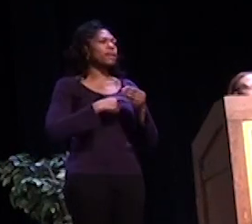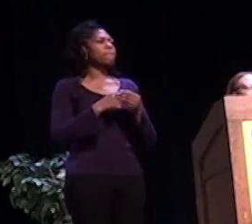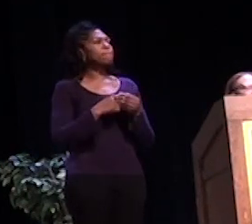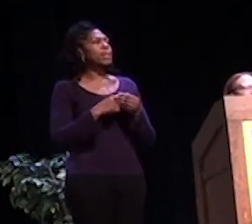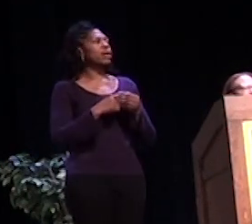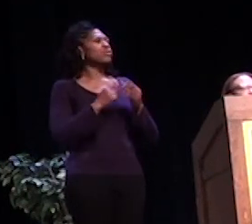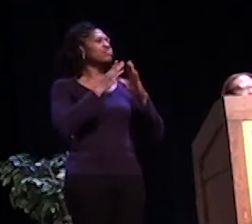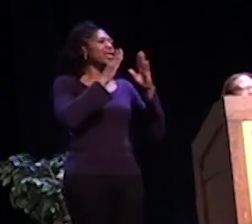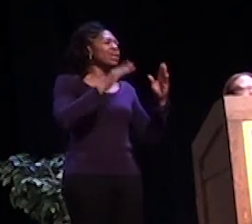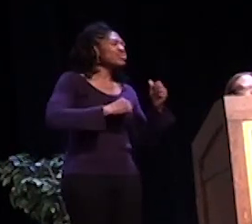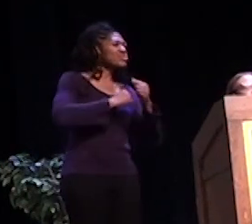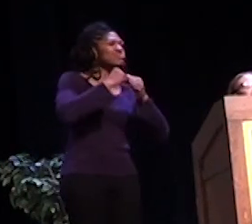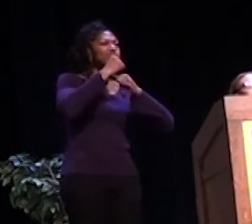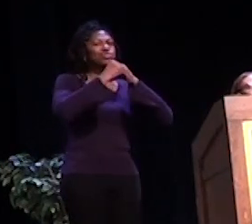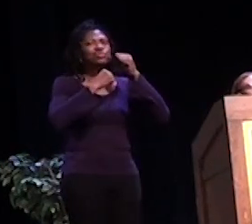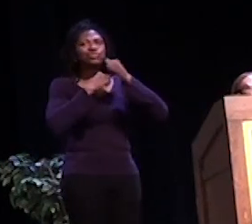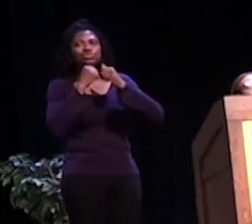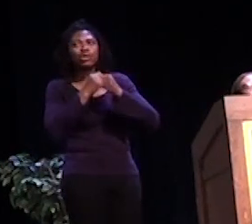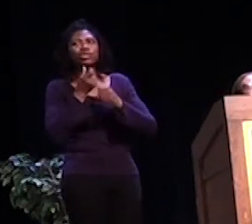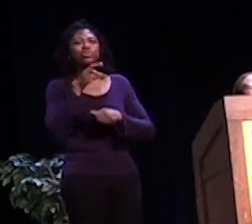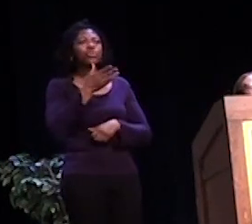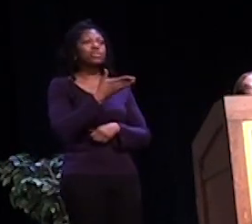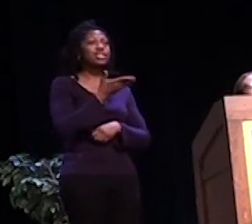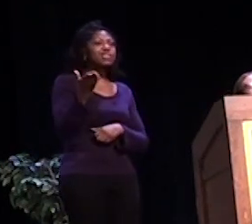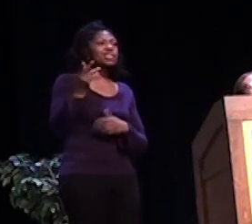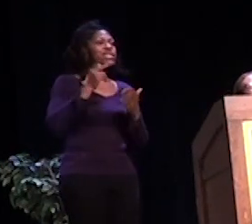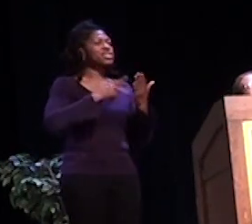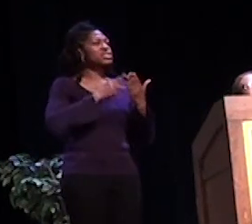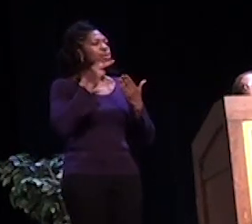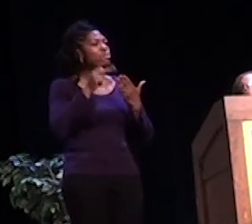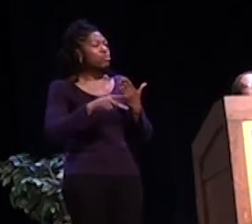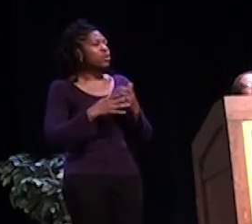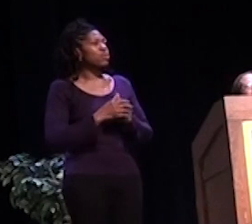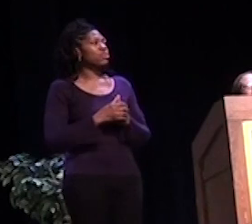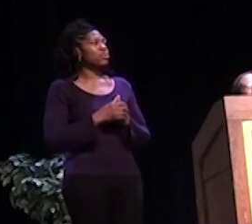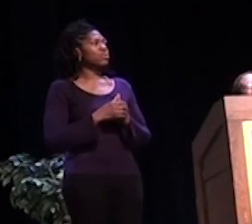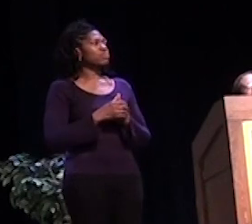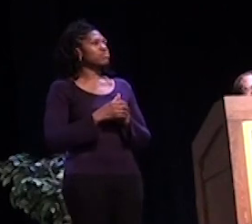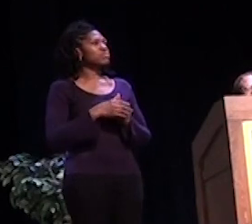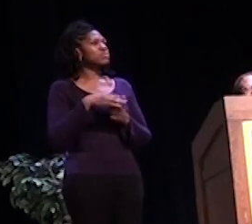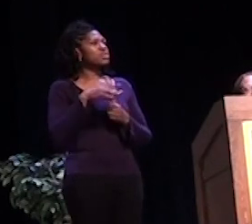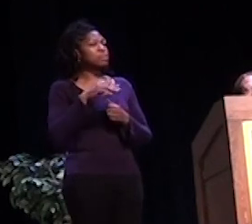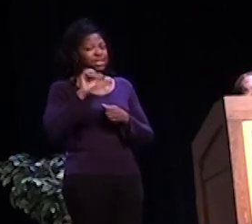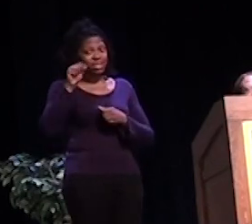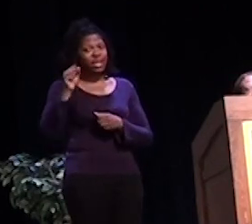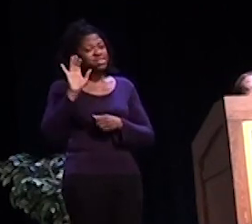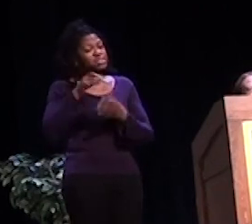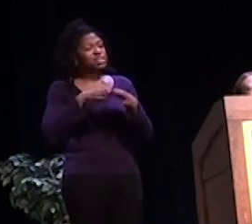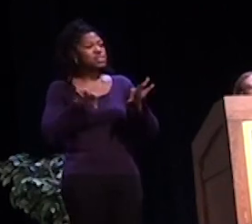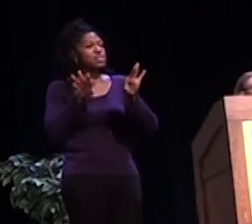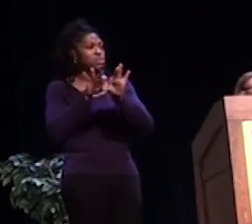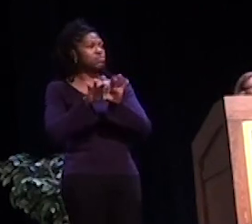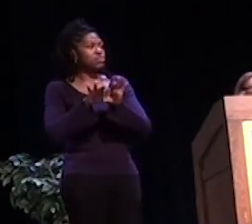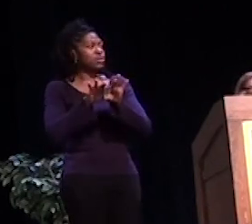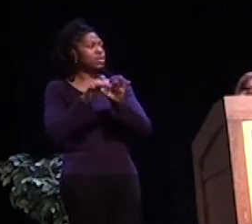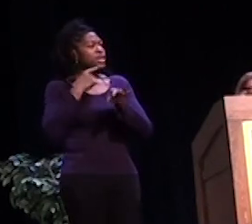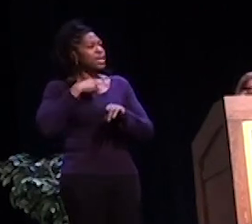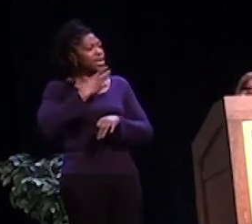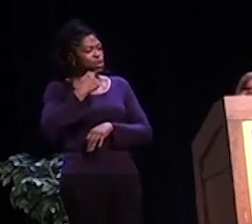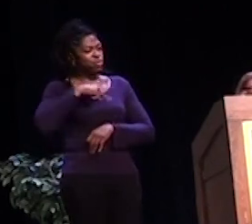just about the things and the programs we're doing. We are doing all of that for the